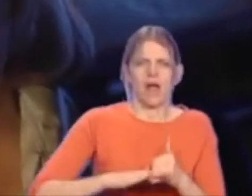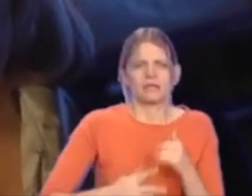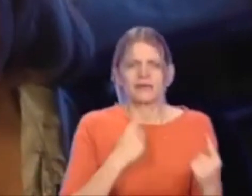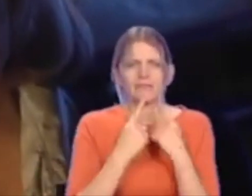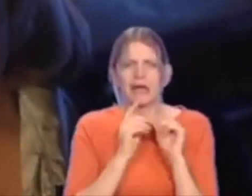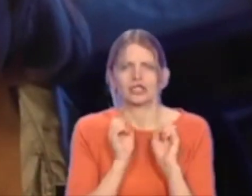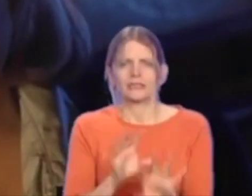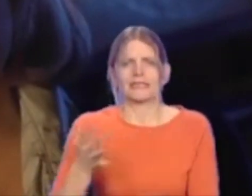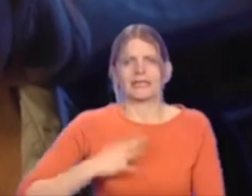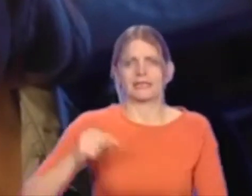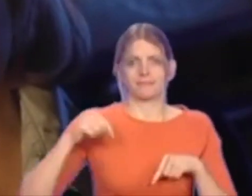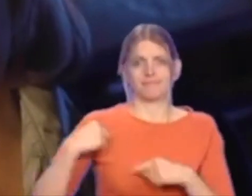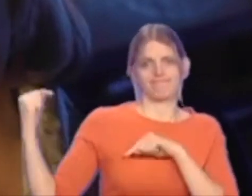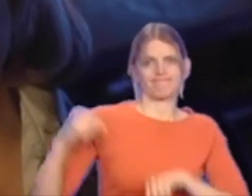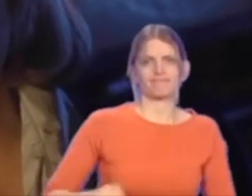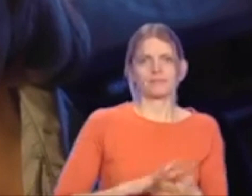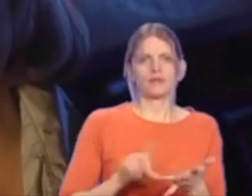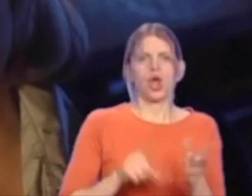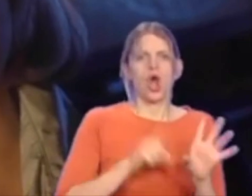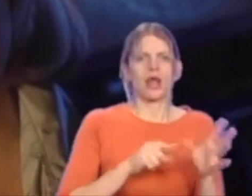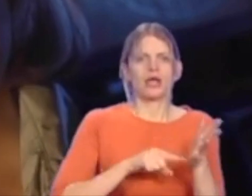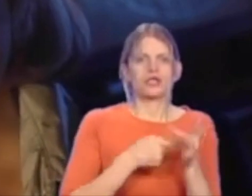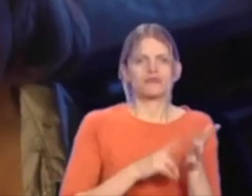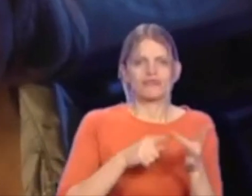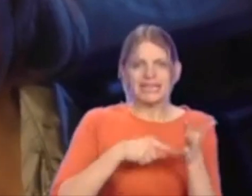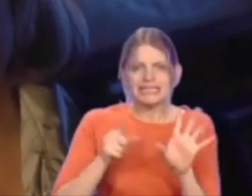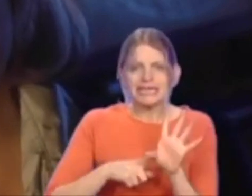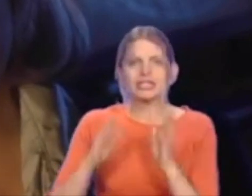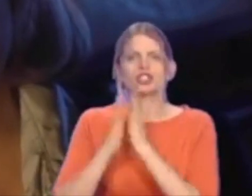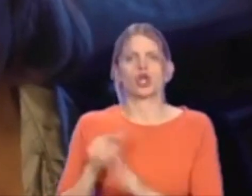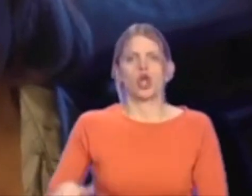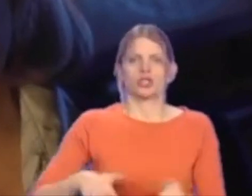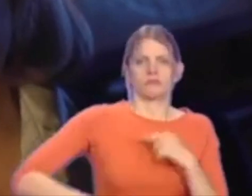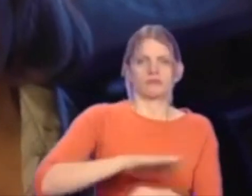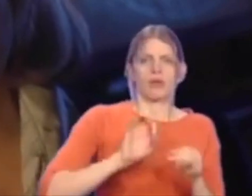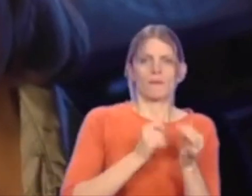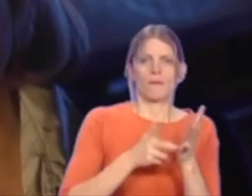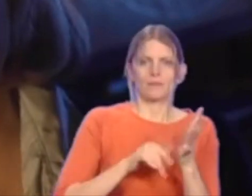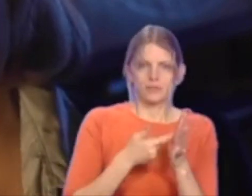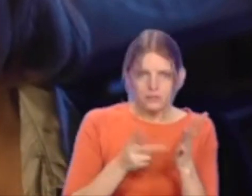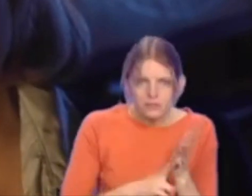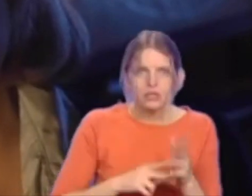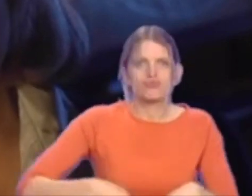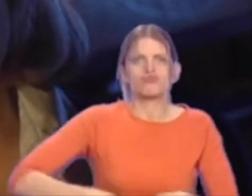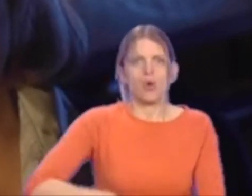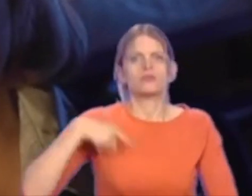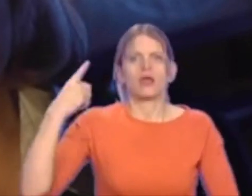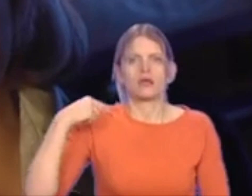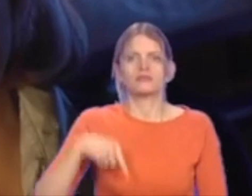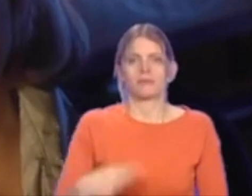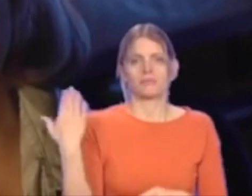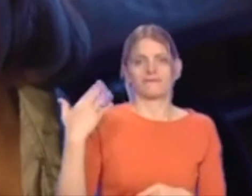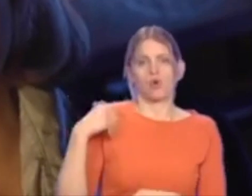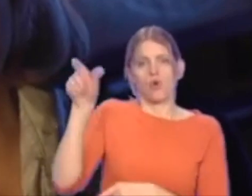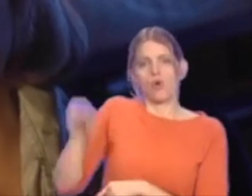exchange, we went to the Holy Trinity Church in Brompton Road, London. This site was revealed by Oleg Gordievsky as a favoured spot of the